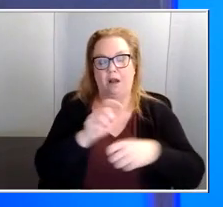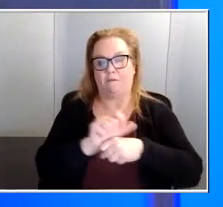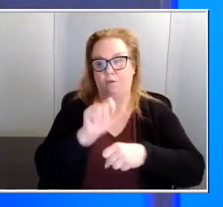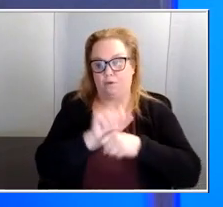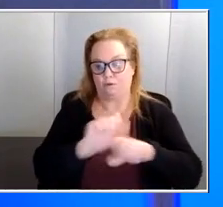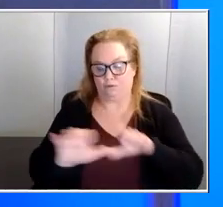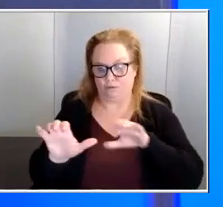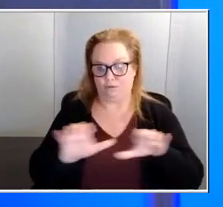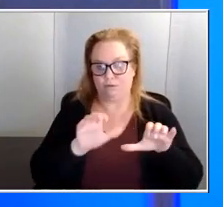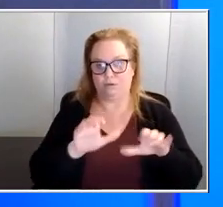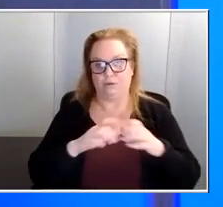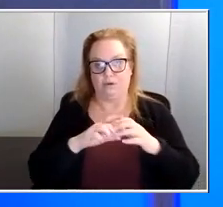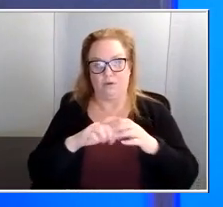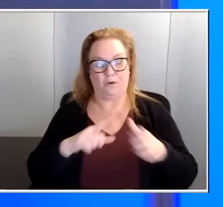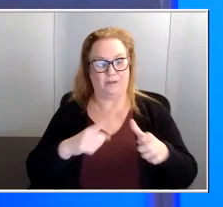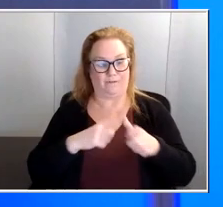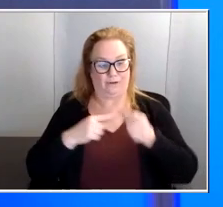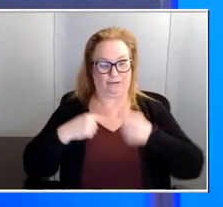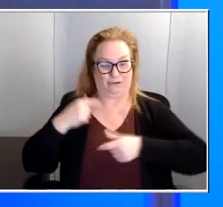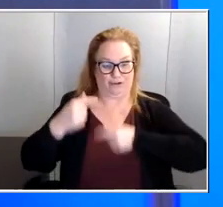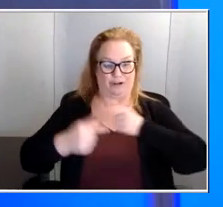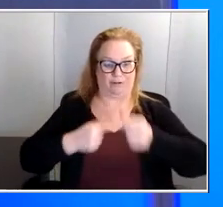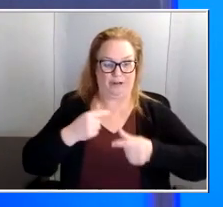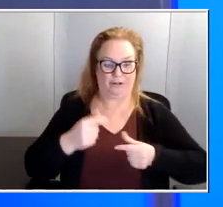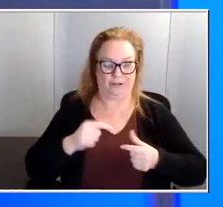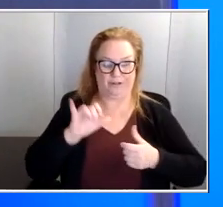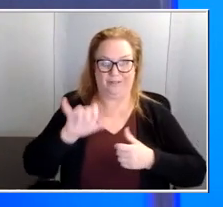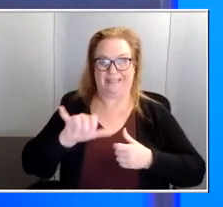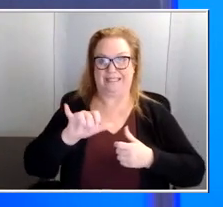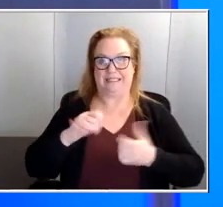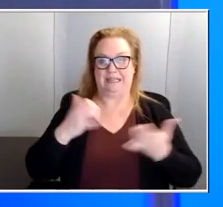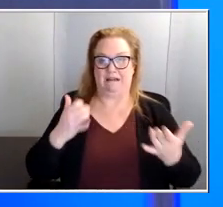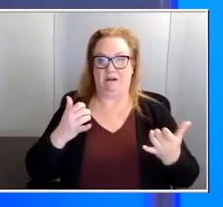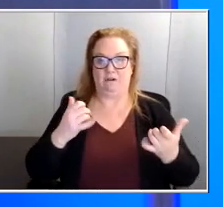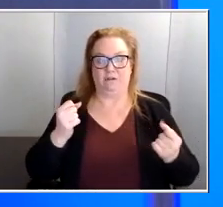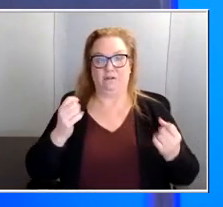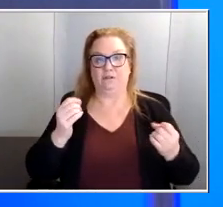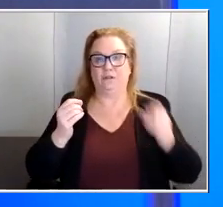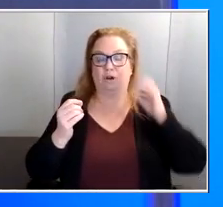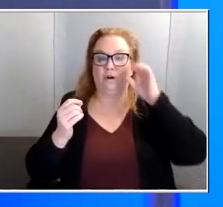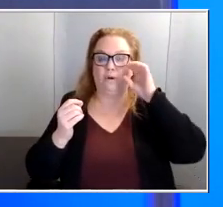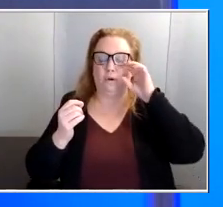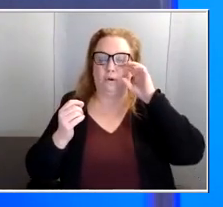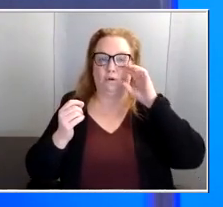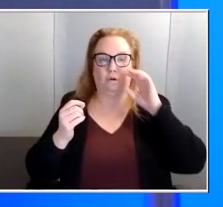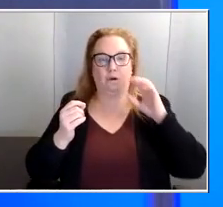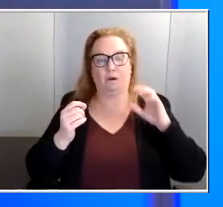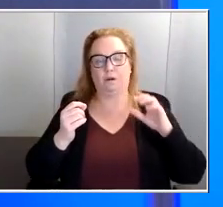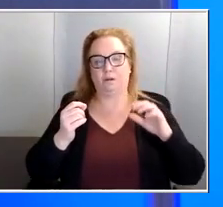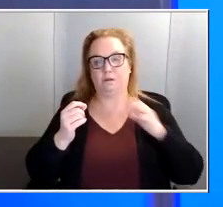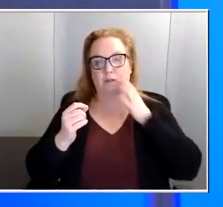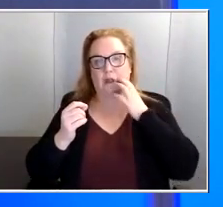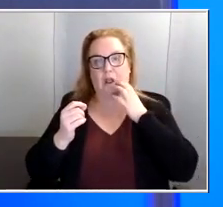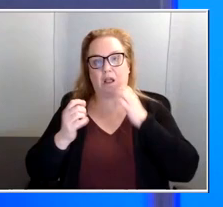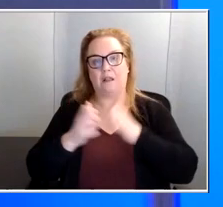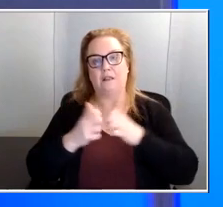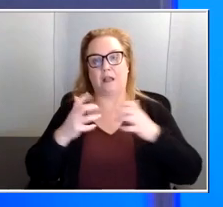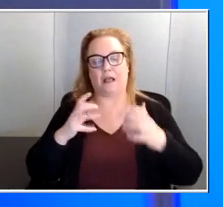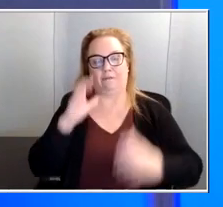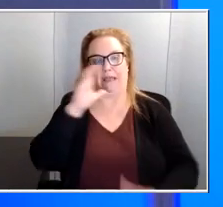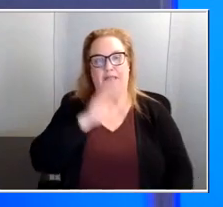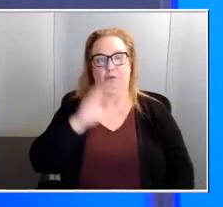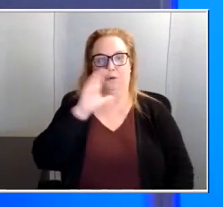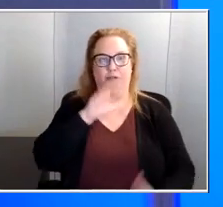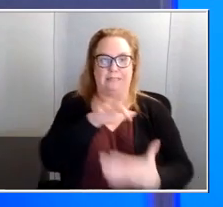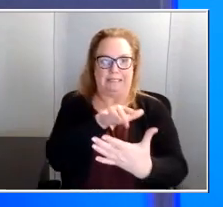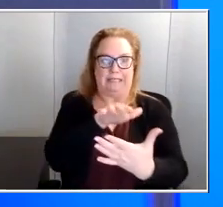optimize this. We're just in the first generation of these constructs. So there's a great deal of exploration and